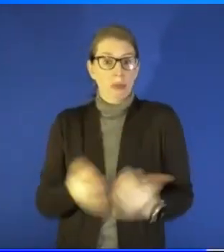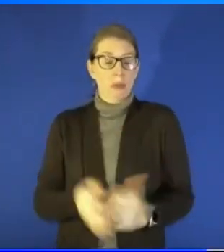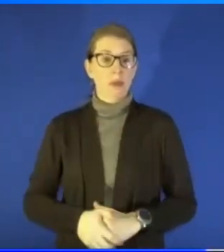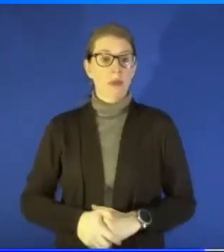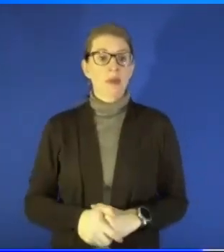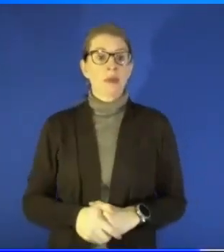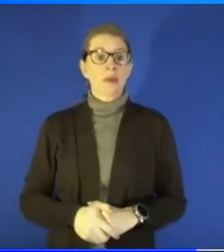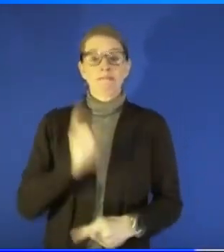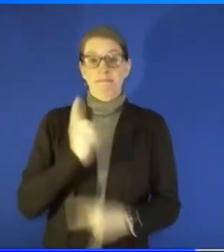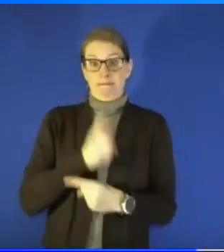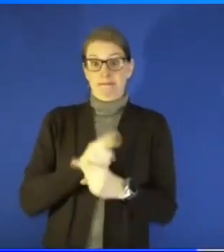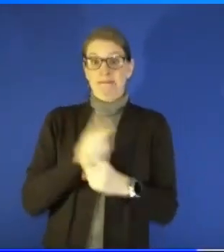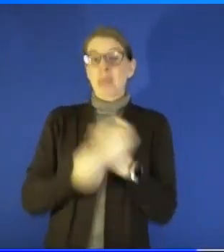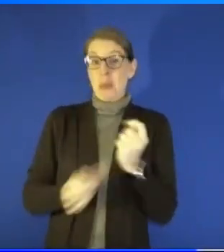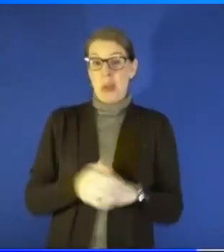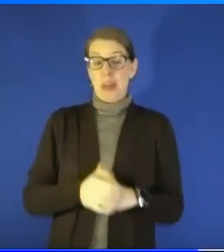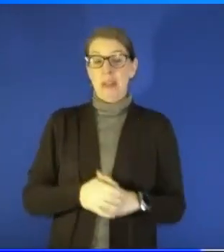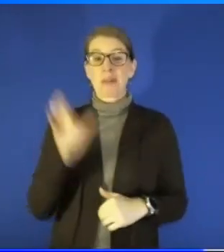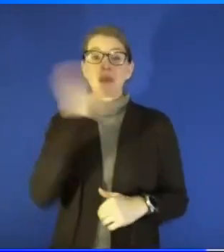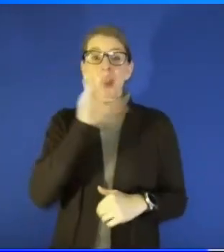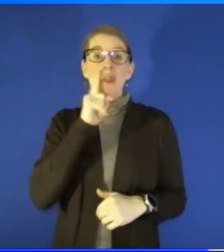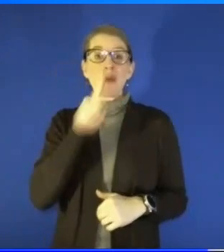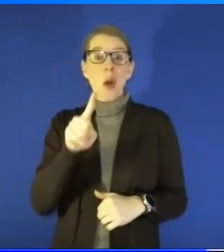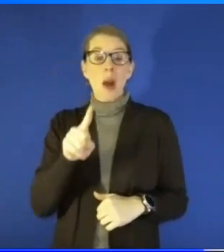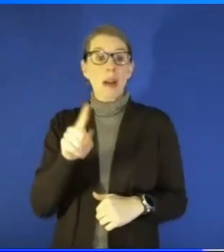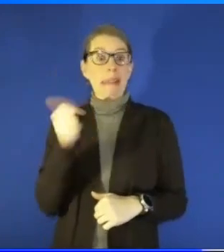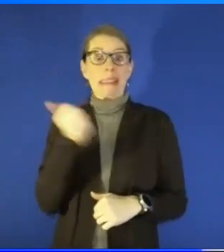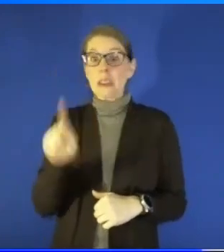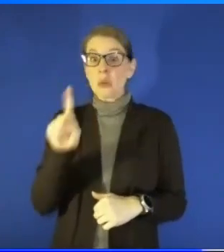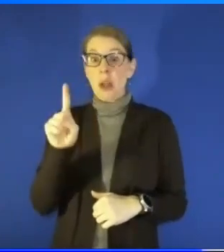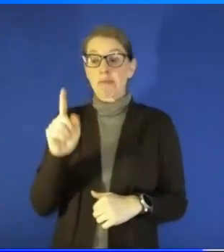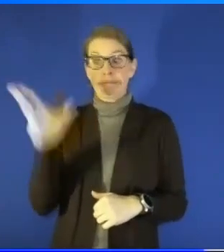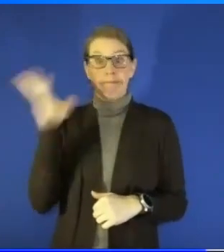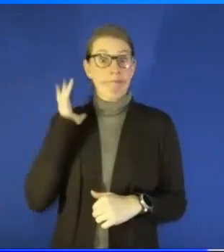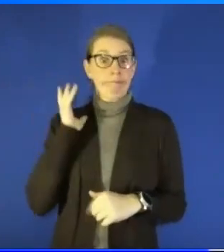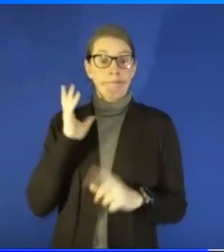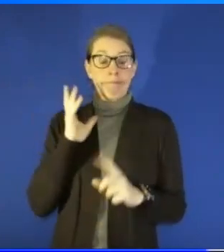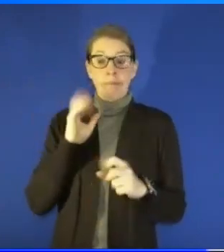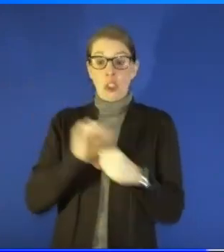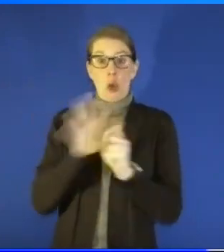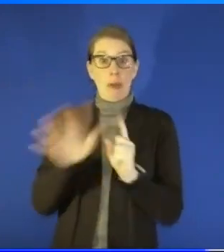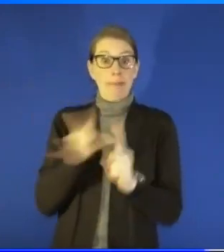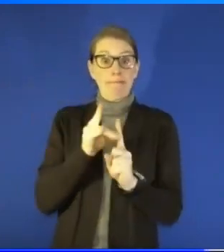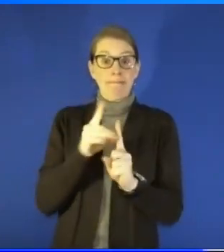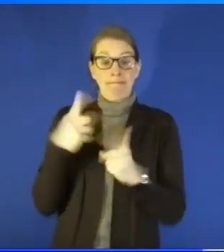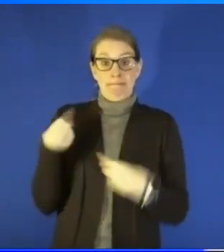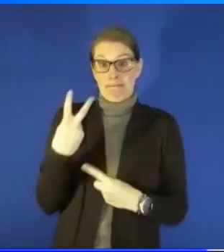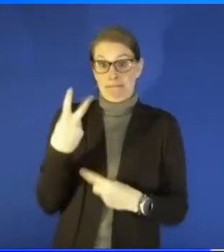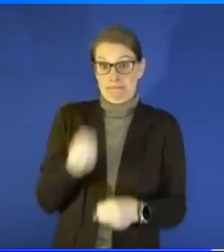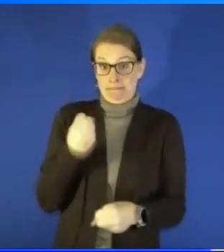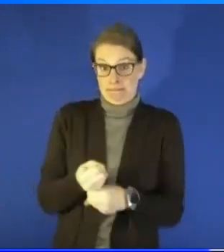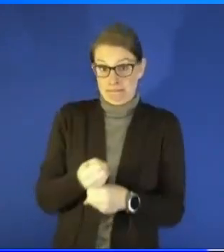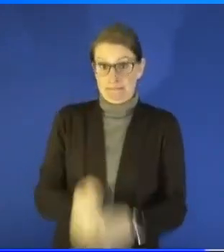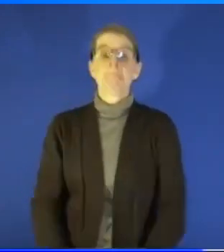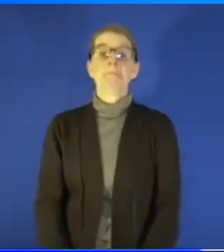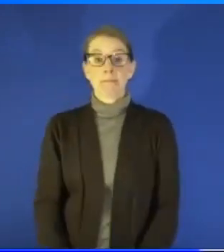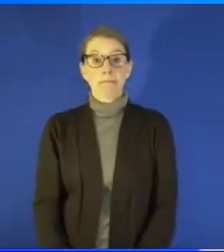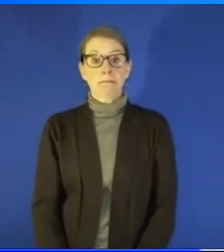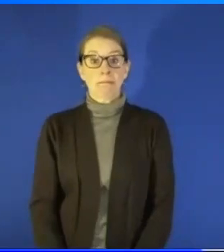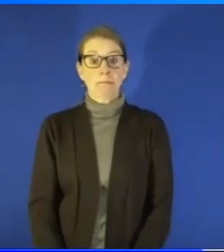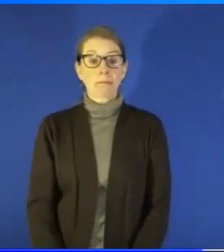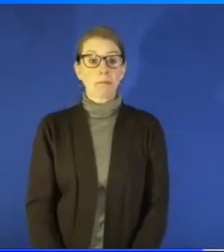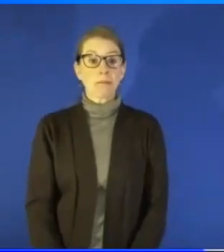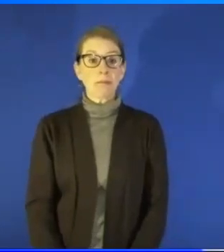Correct, both. We're looking for anybody that has had COVID within the last 2 years, and so this does need to be demonstrated